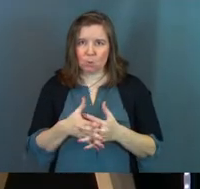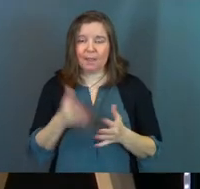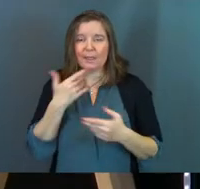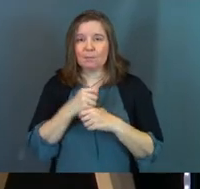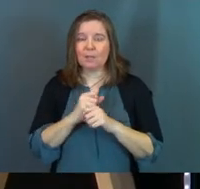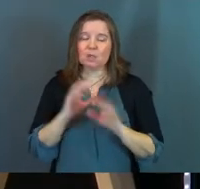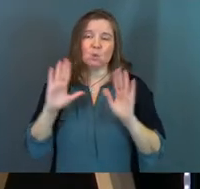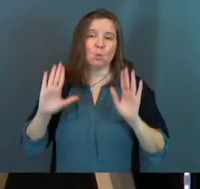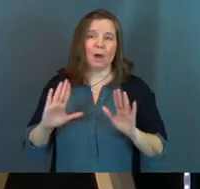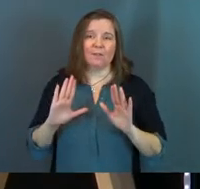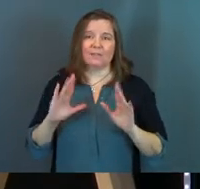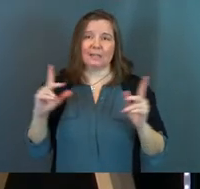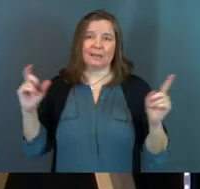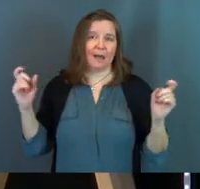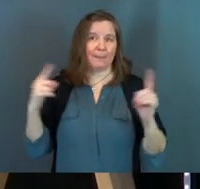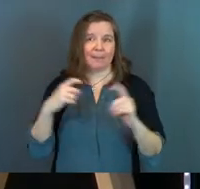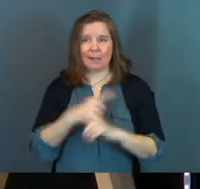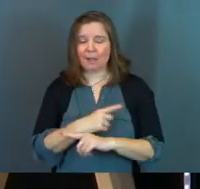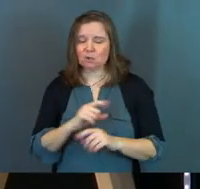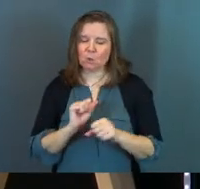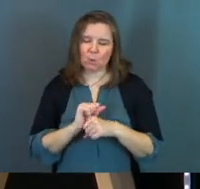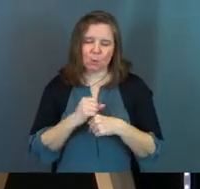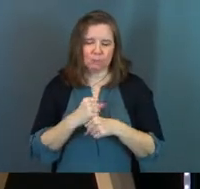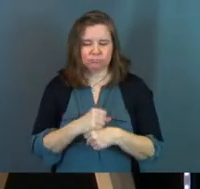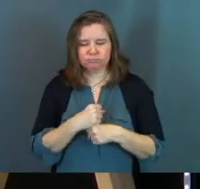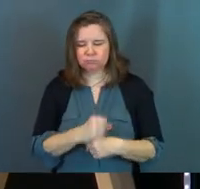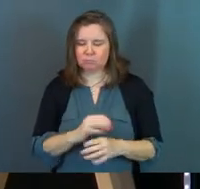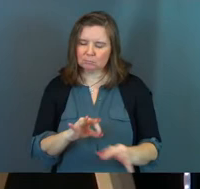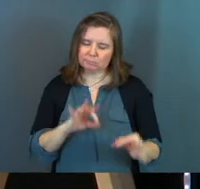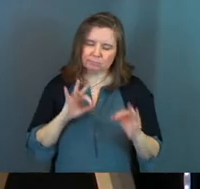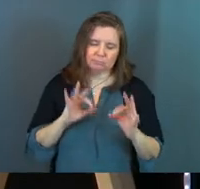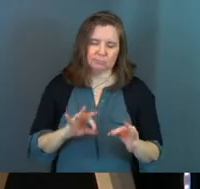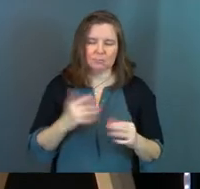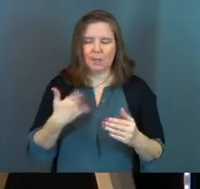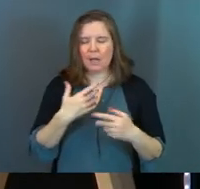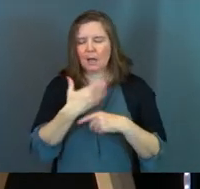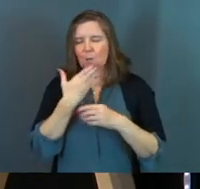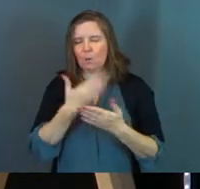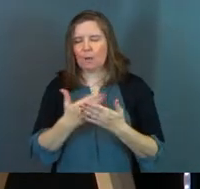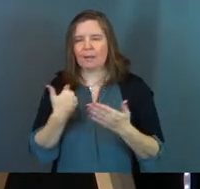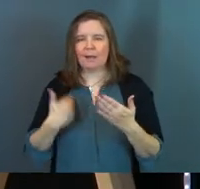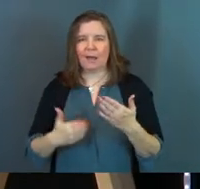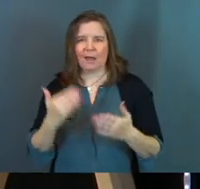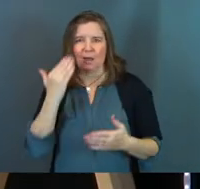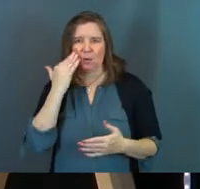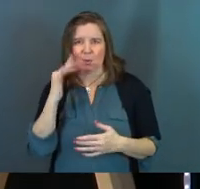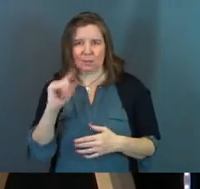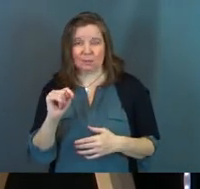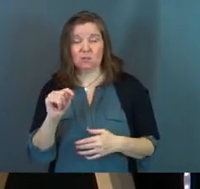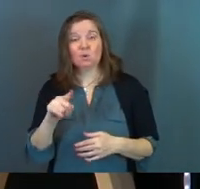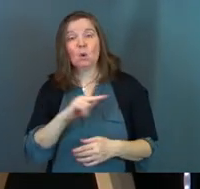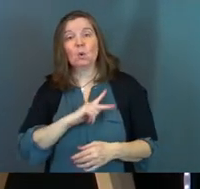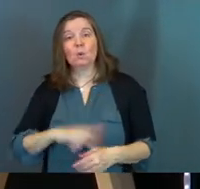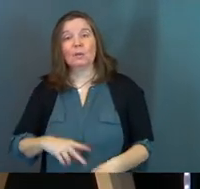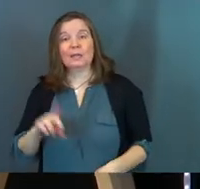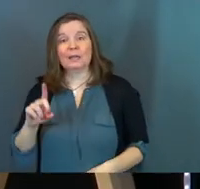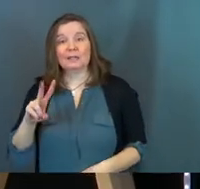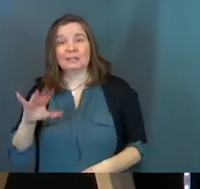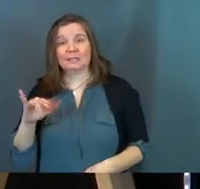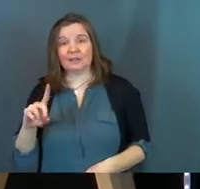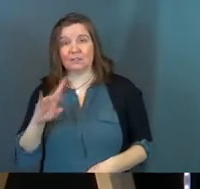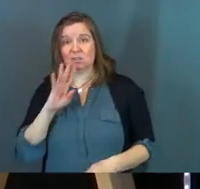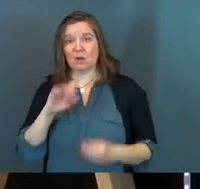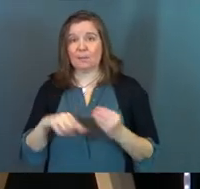you for making me so wonderfully complex. Your workmanship is marvelous. How well I know it. So King David